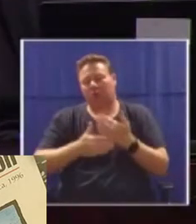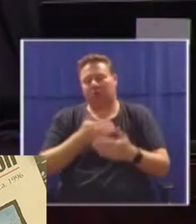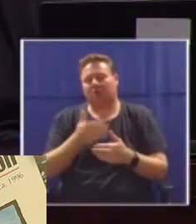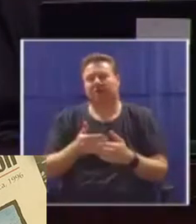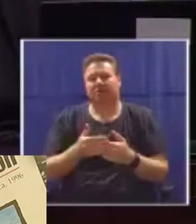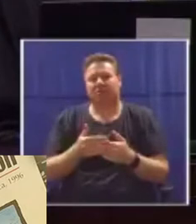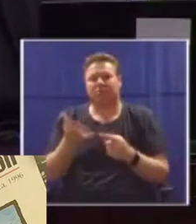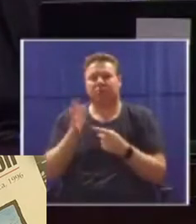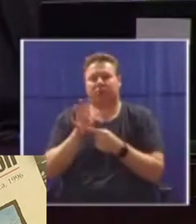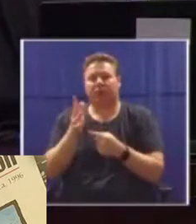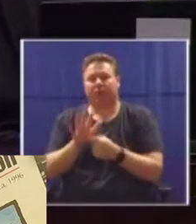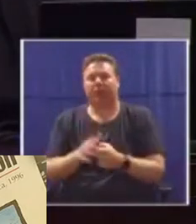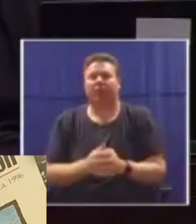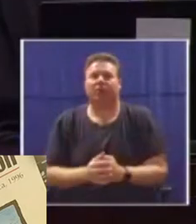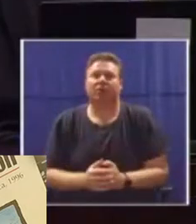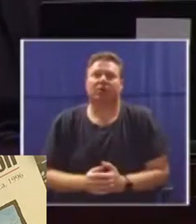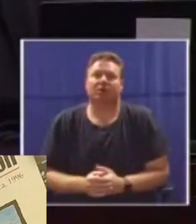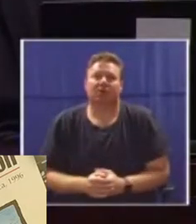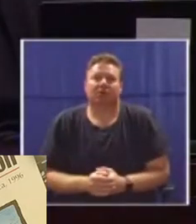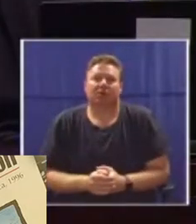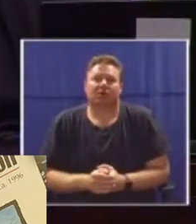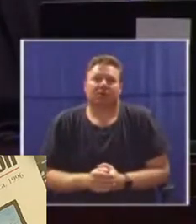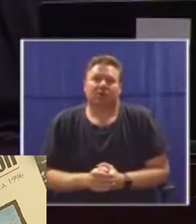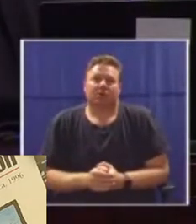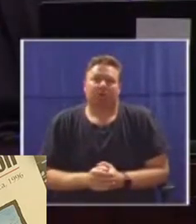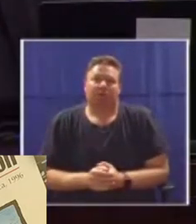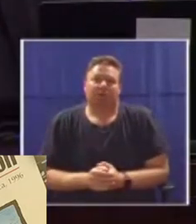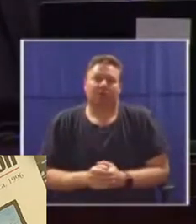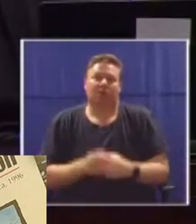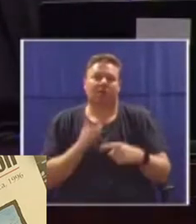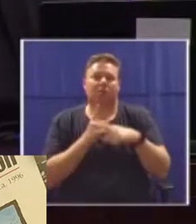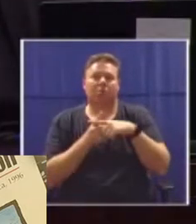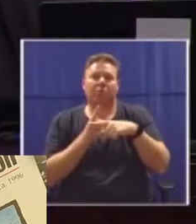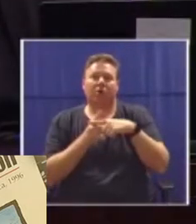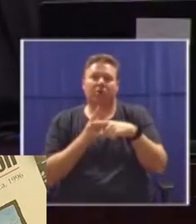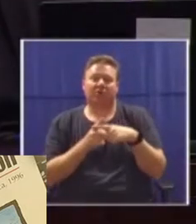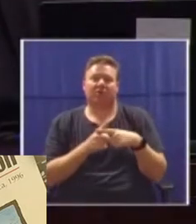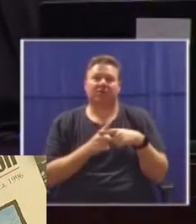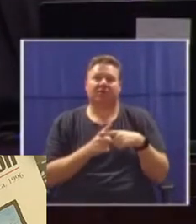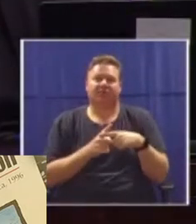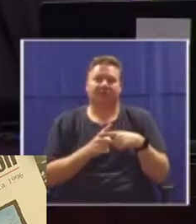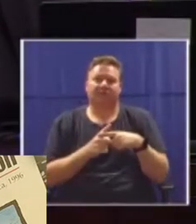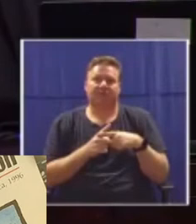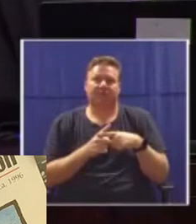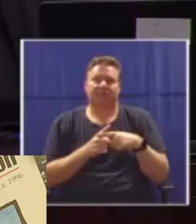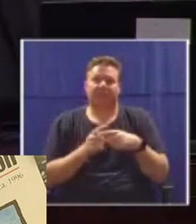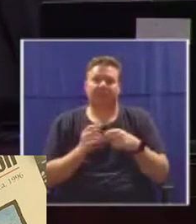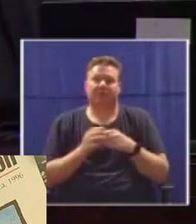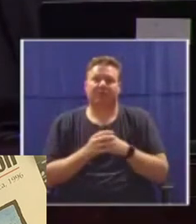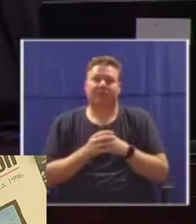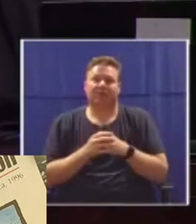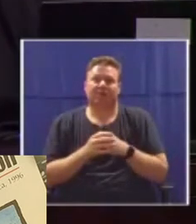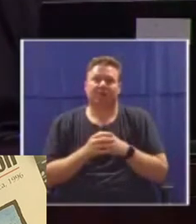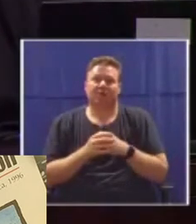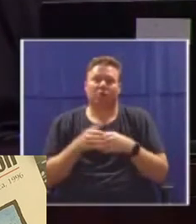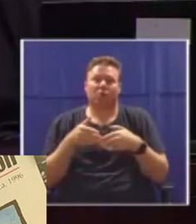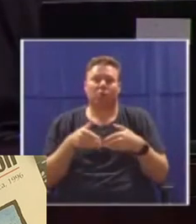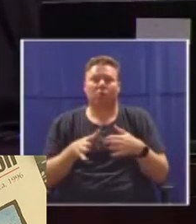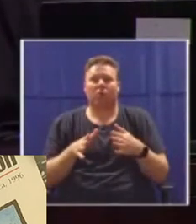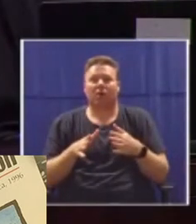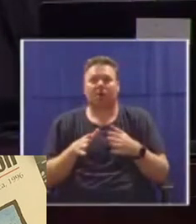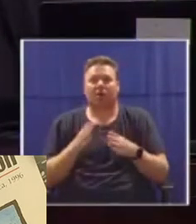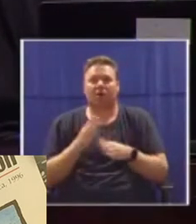proceedings indications. Positive concrete measures to address the needs